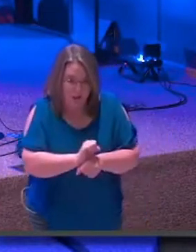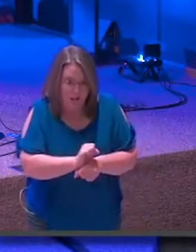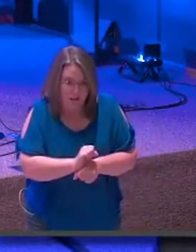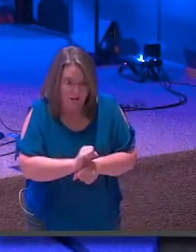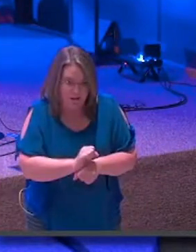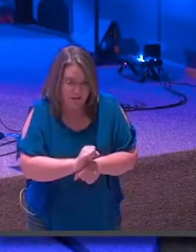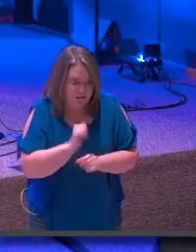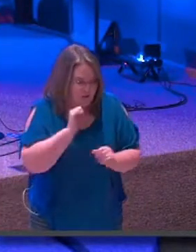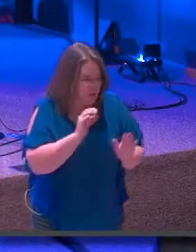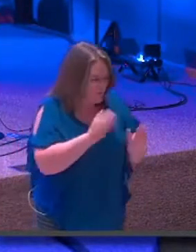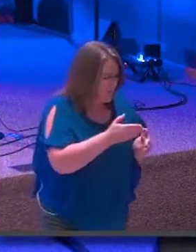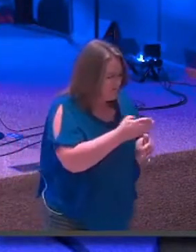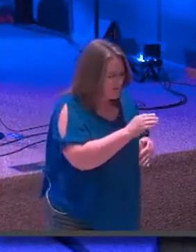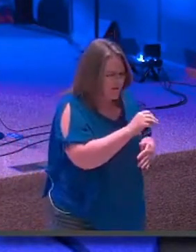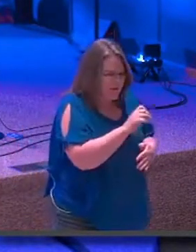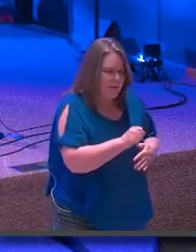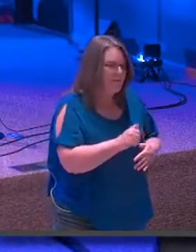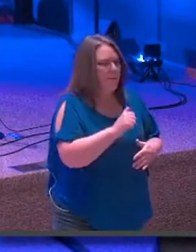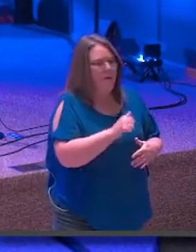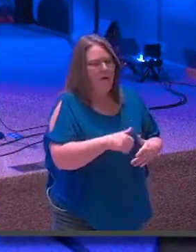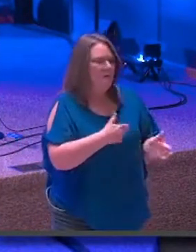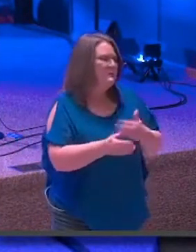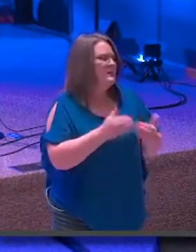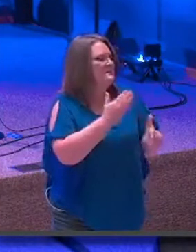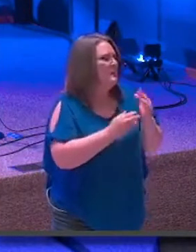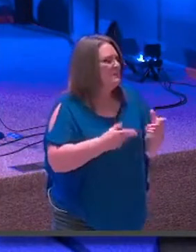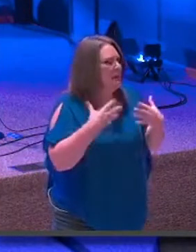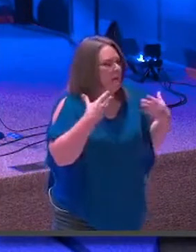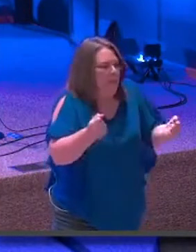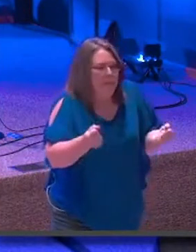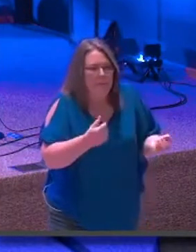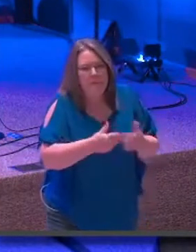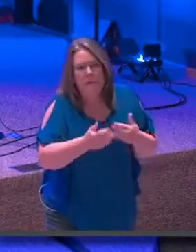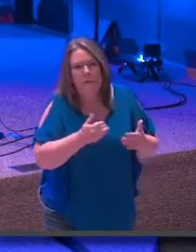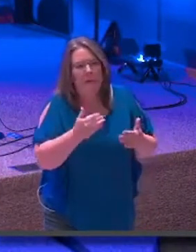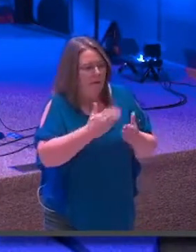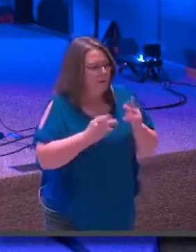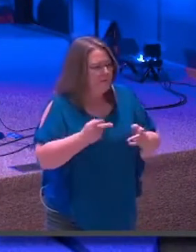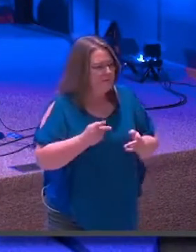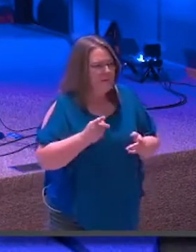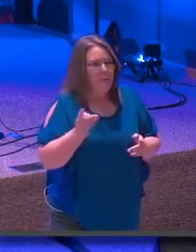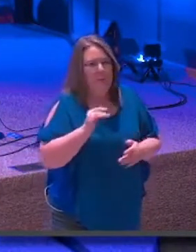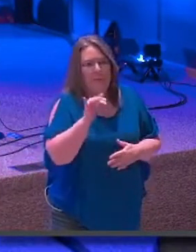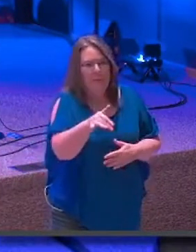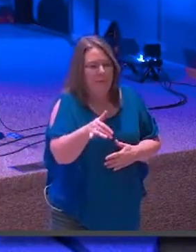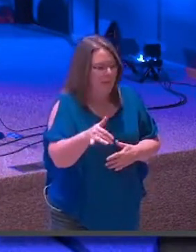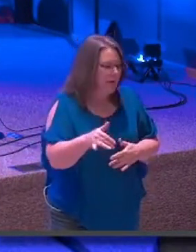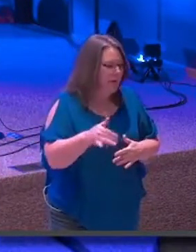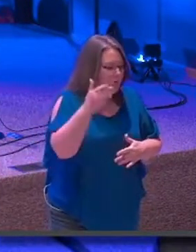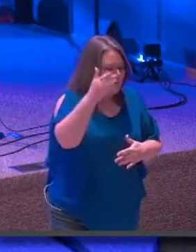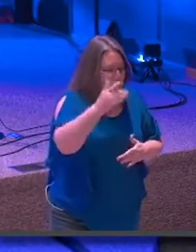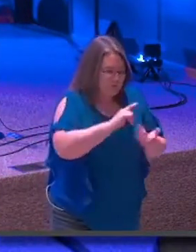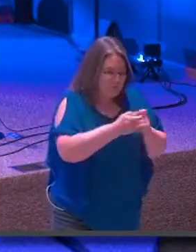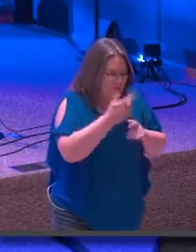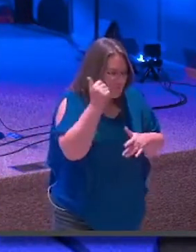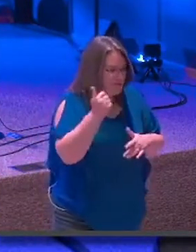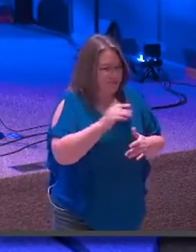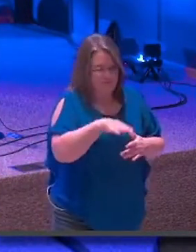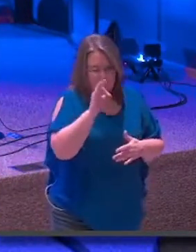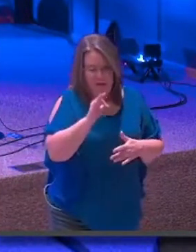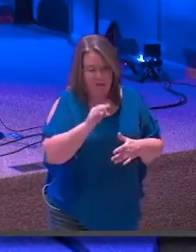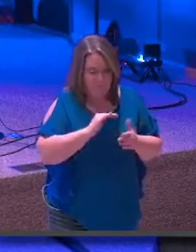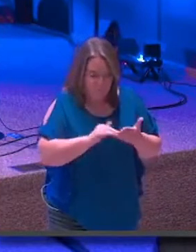It doesn't matter that somebody got healed. Doesn't matter that someone's eternal destination was changed because they found forgiveness and mercy with